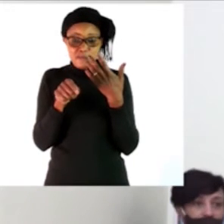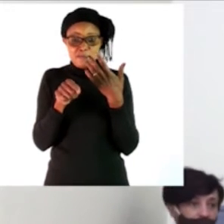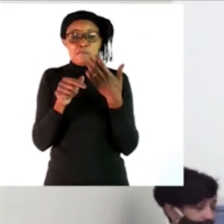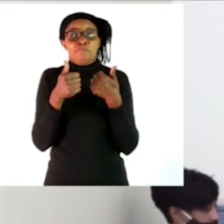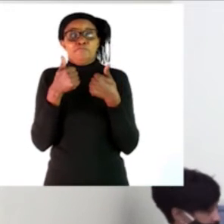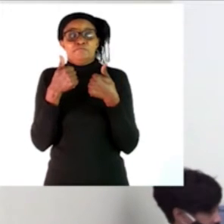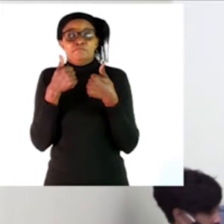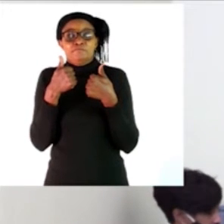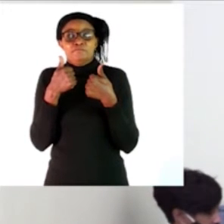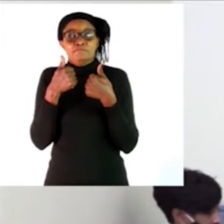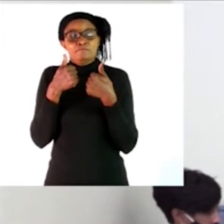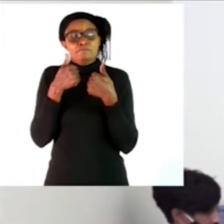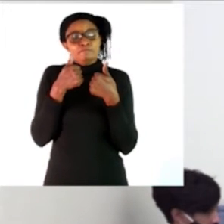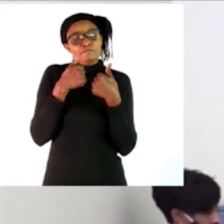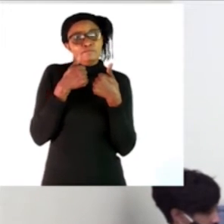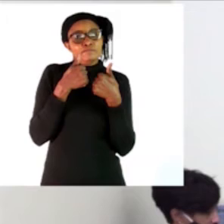Good.